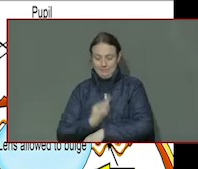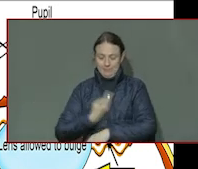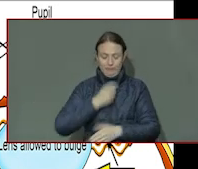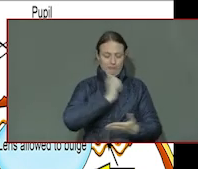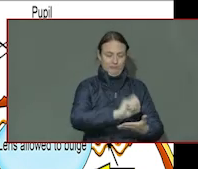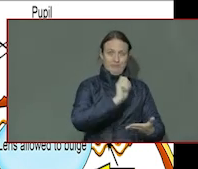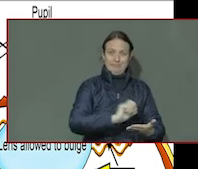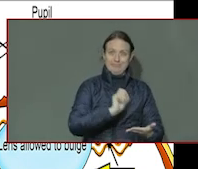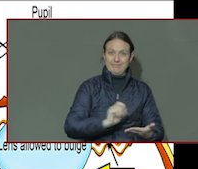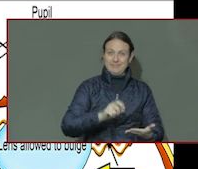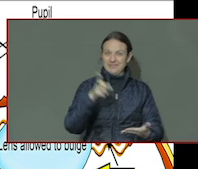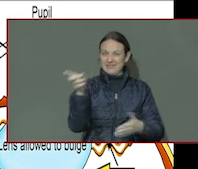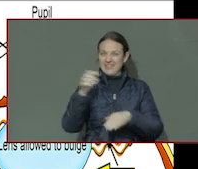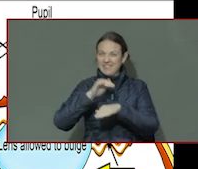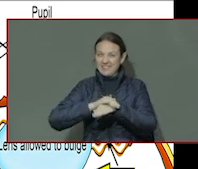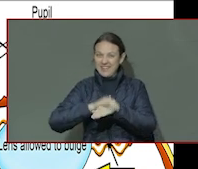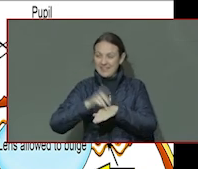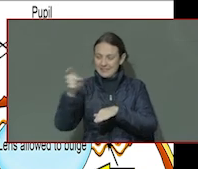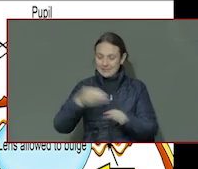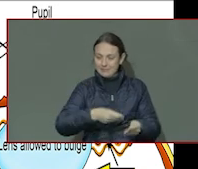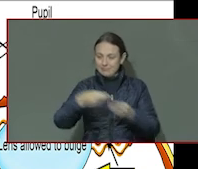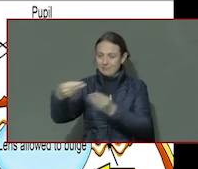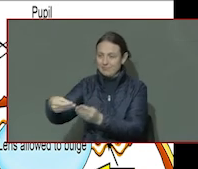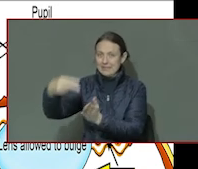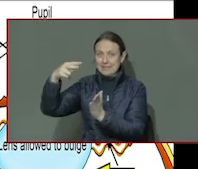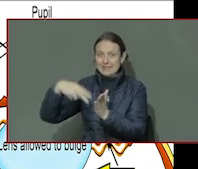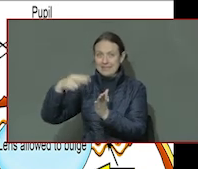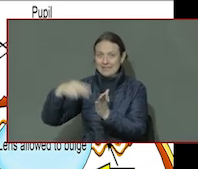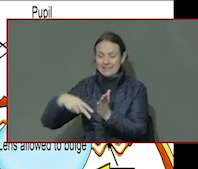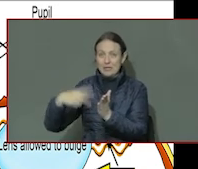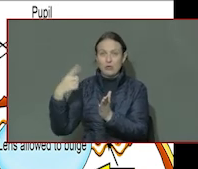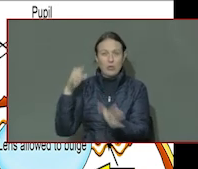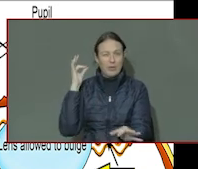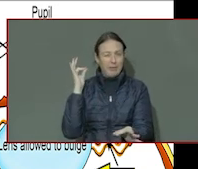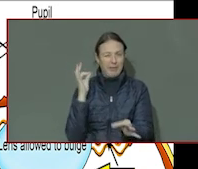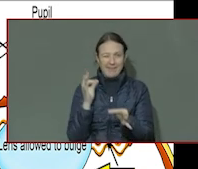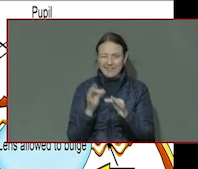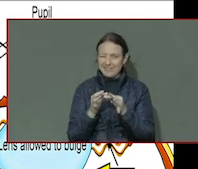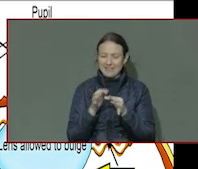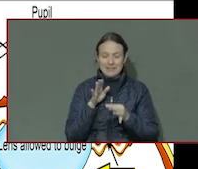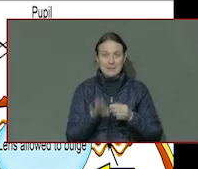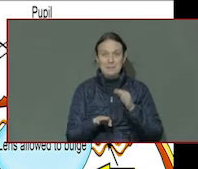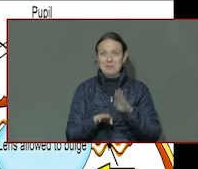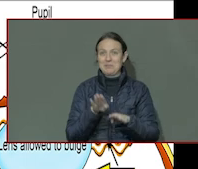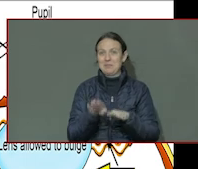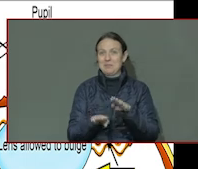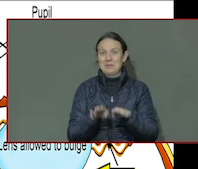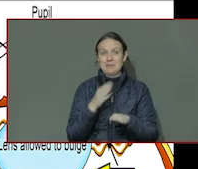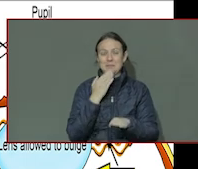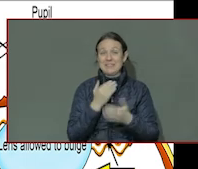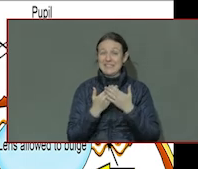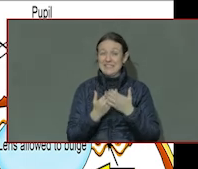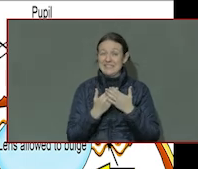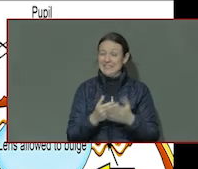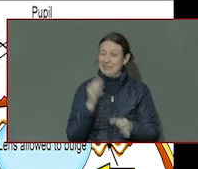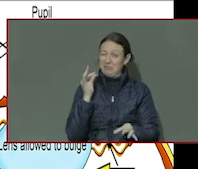can mark it for you, please hand it to them, because it must be exactly like that. You're going to study it exactly as it